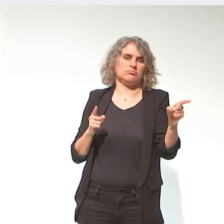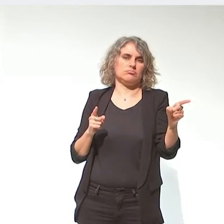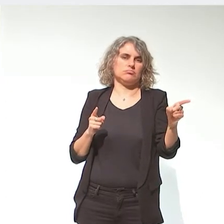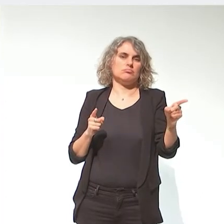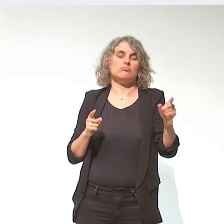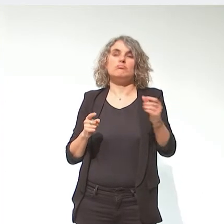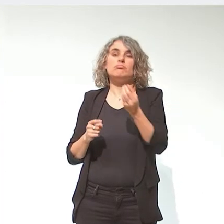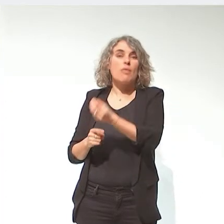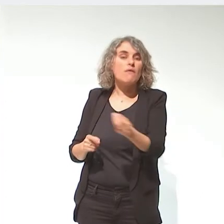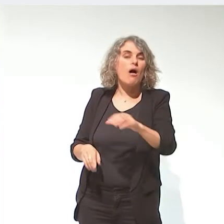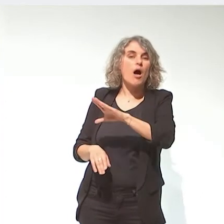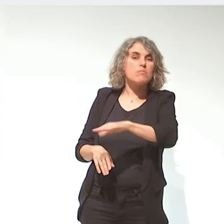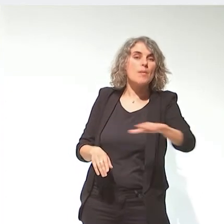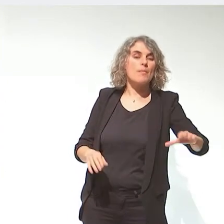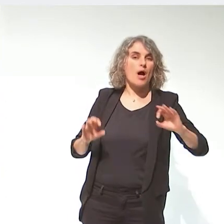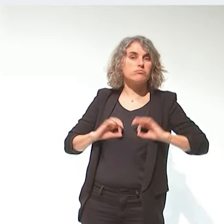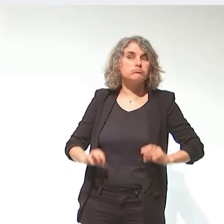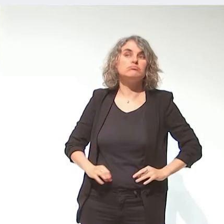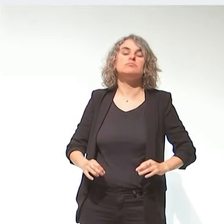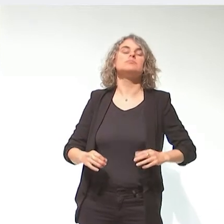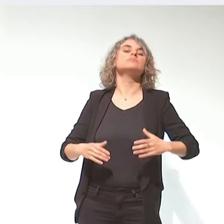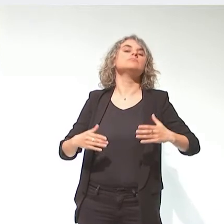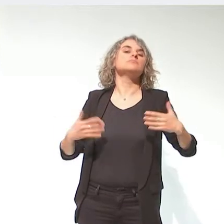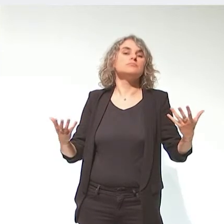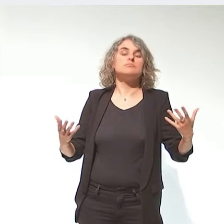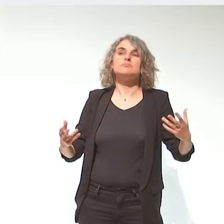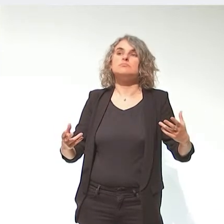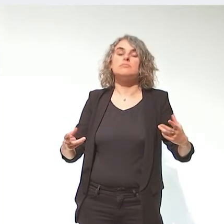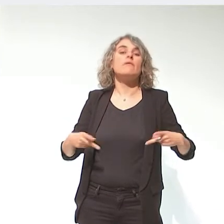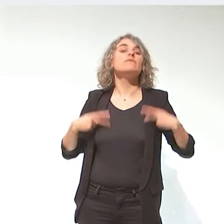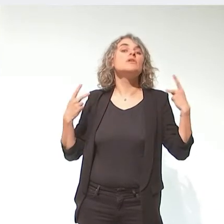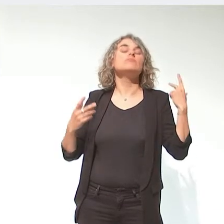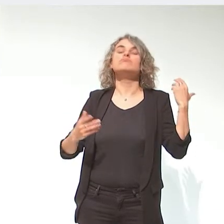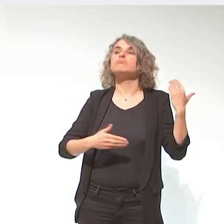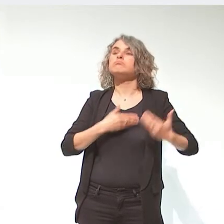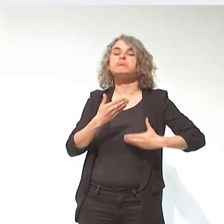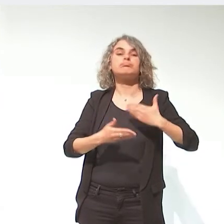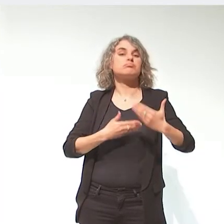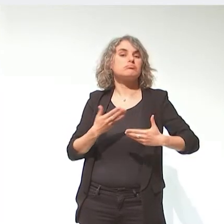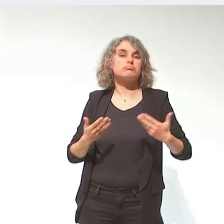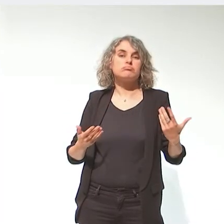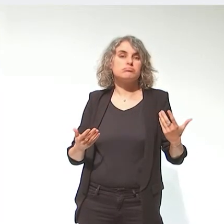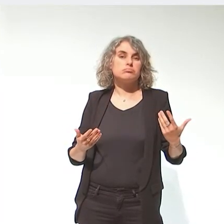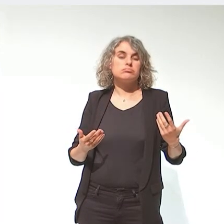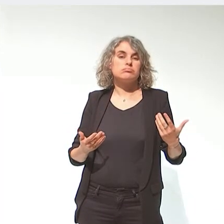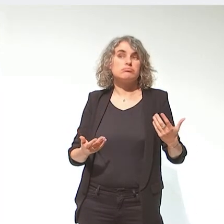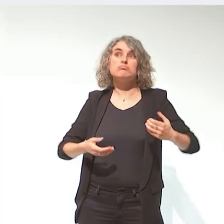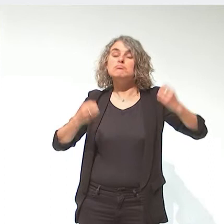need in some moment some help, some support measure. So we organized